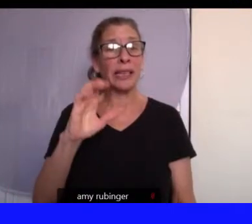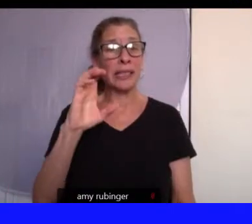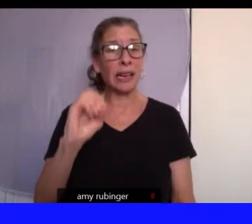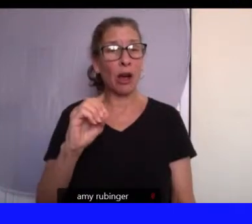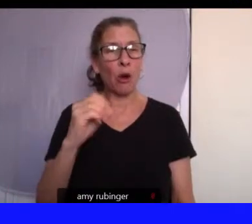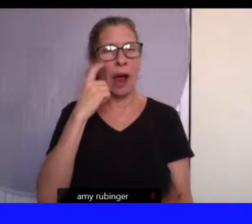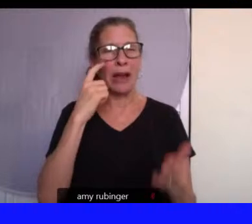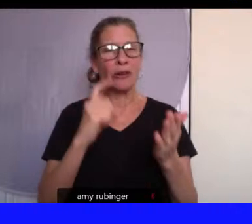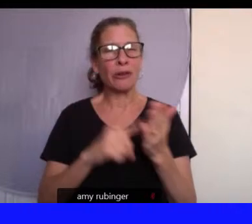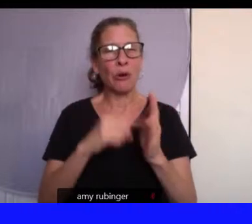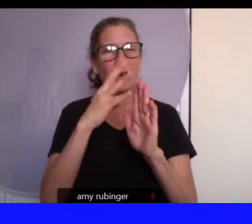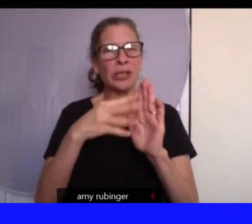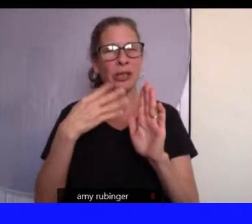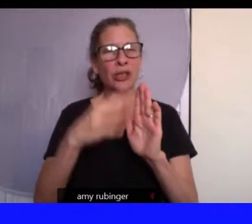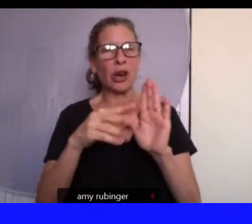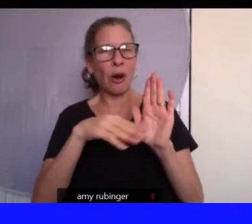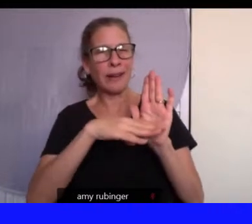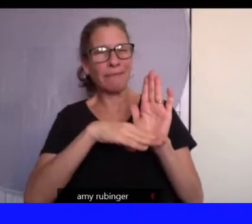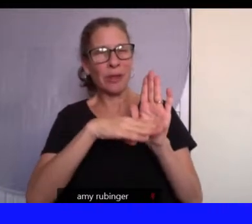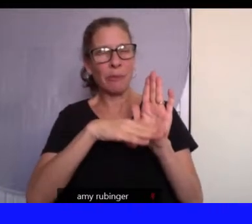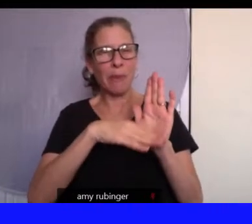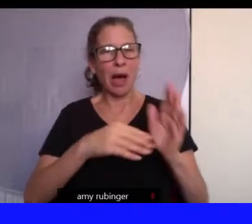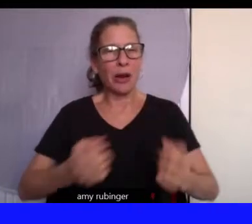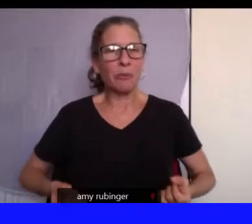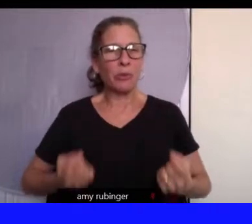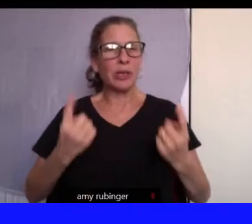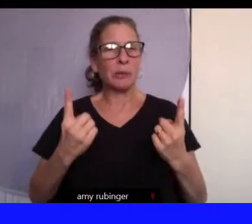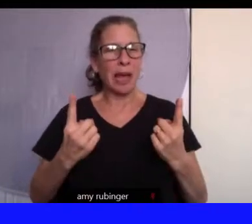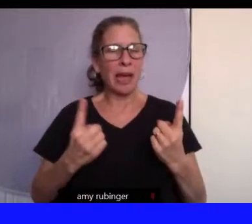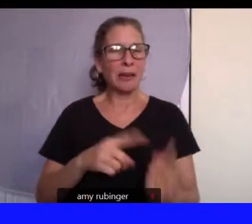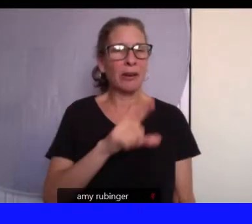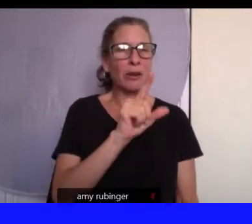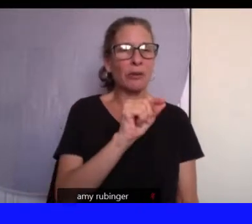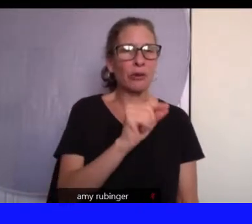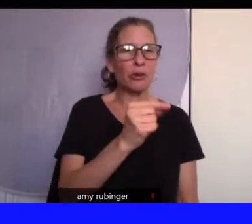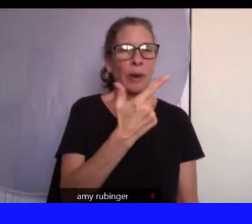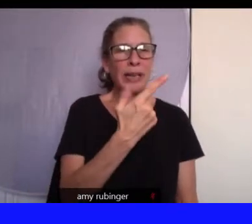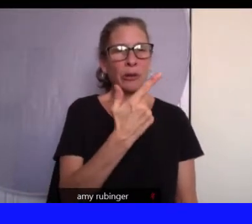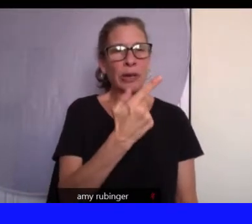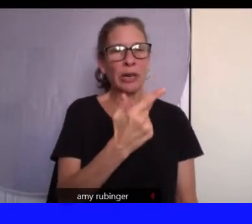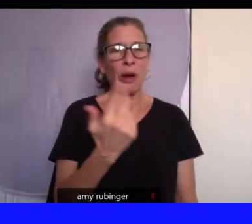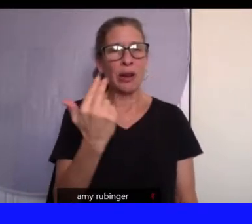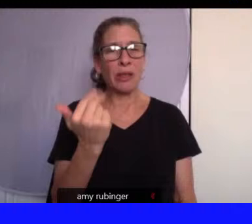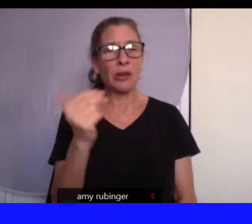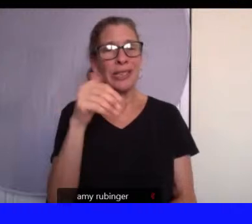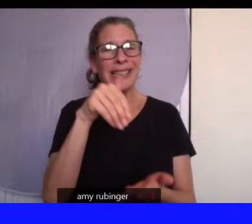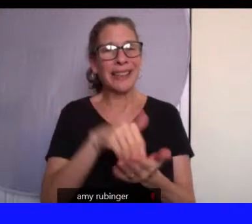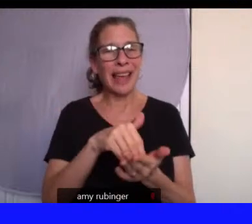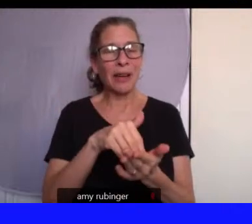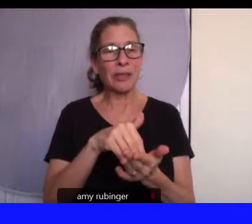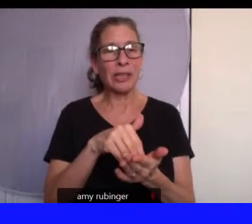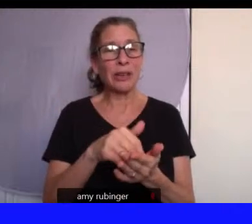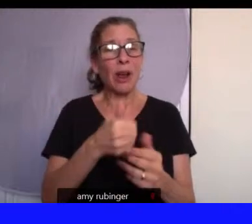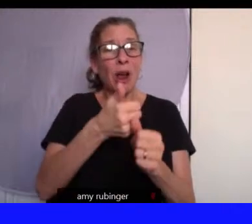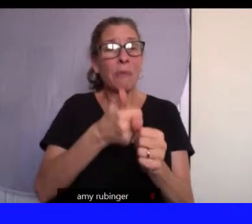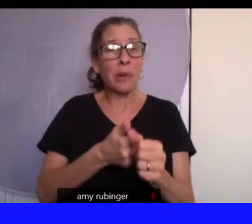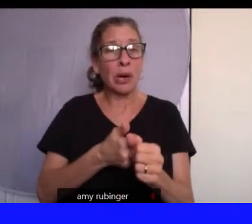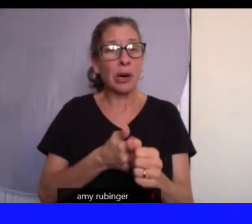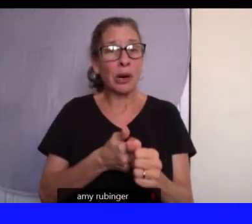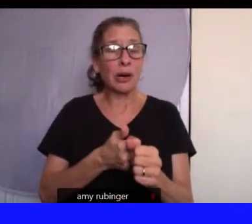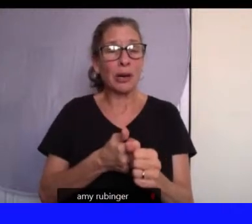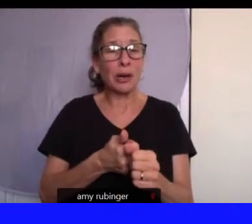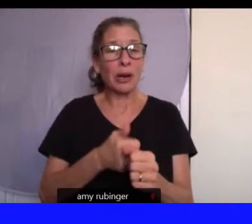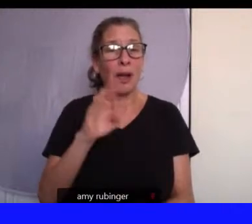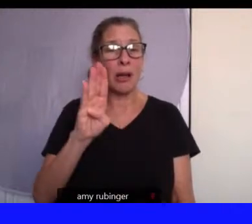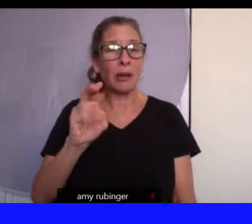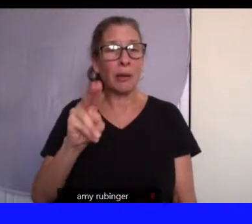spending has grown in recent years, even as the number of hospitalizations has gone down, is pretty dramatic. You see that in the second line of the top chart.